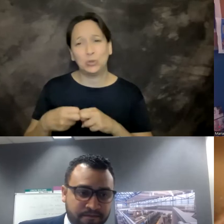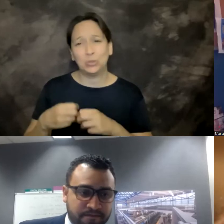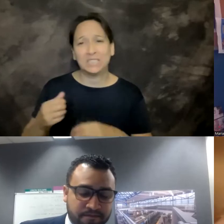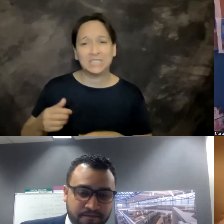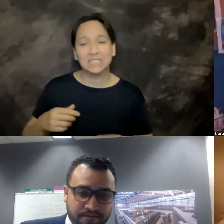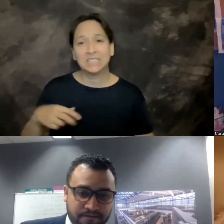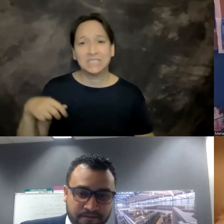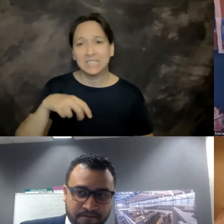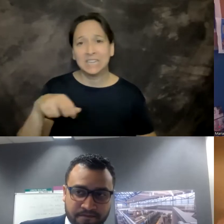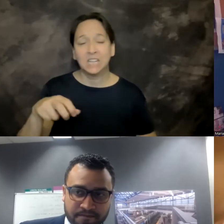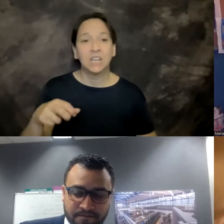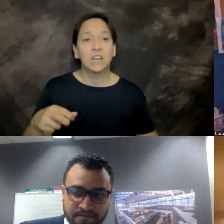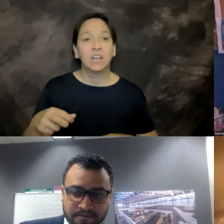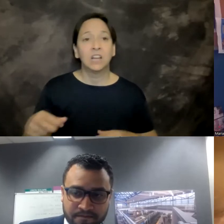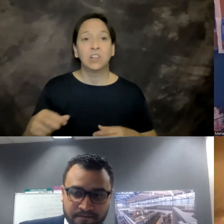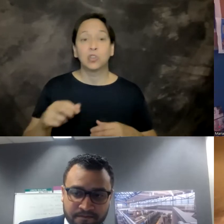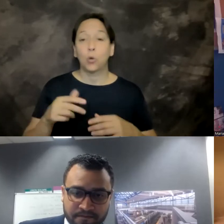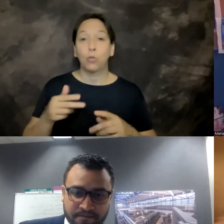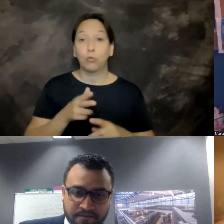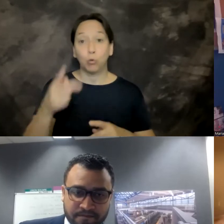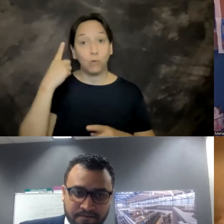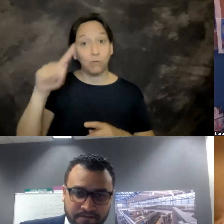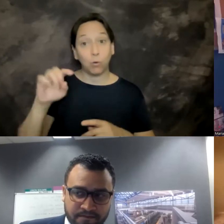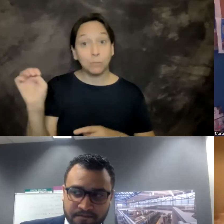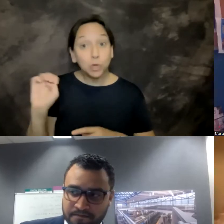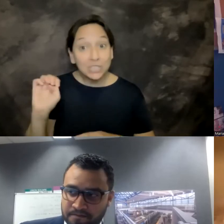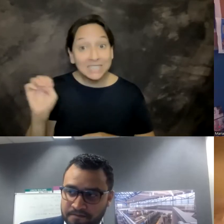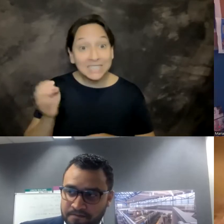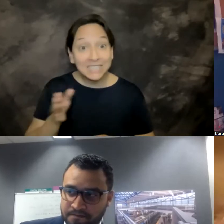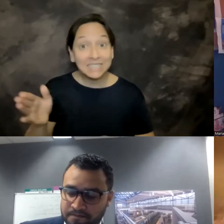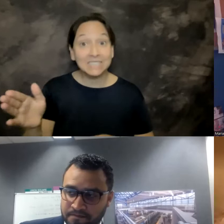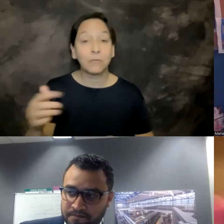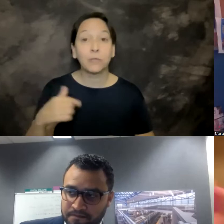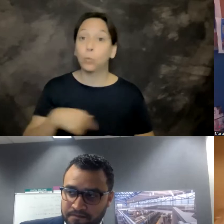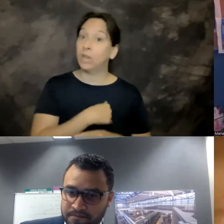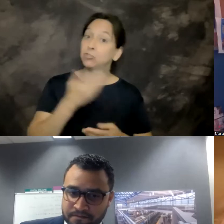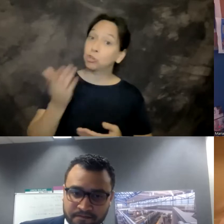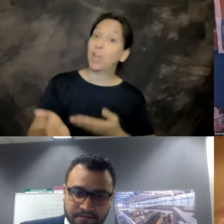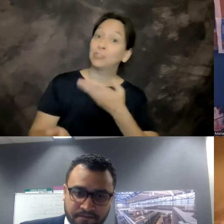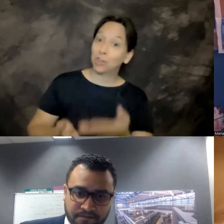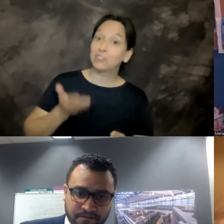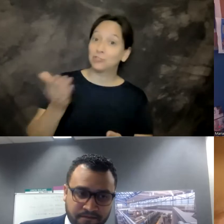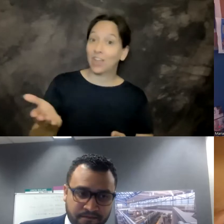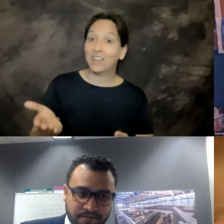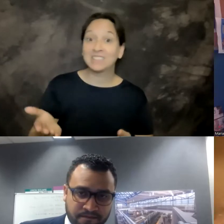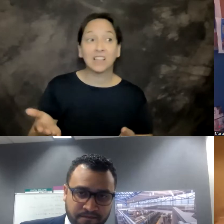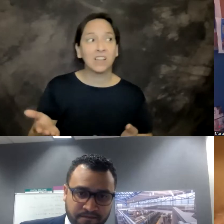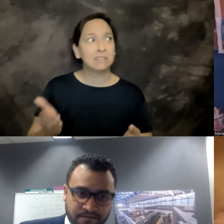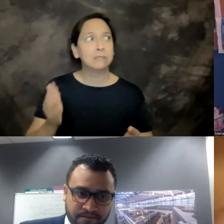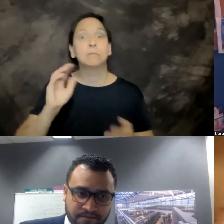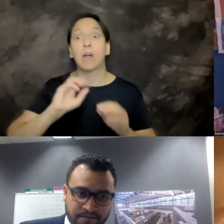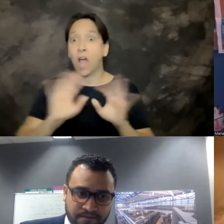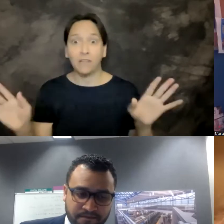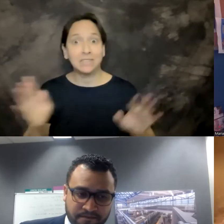created for the emergencies, we made numerous suggestions and they clearly have been ignored. I